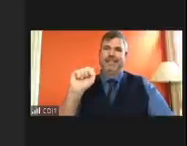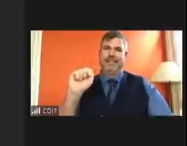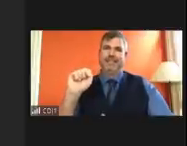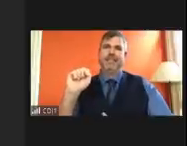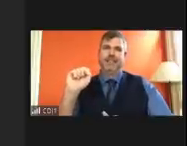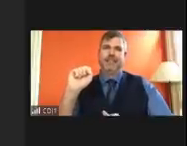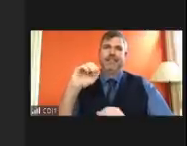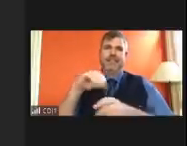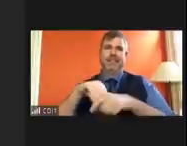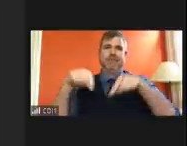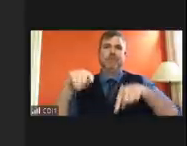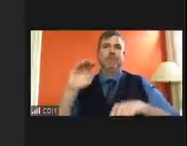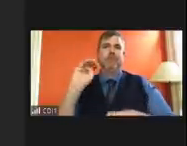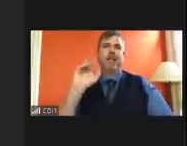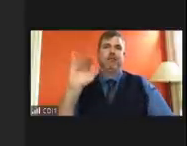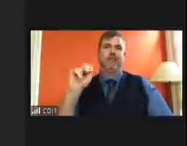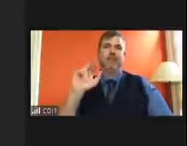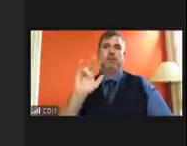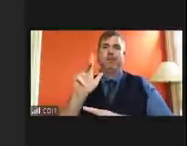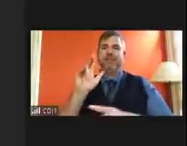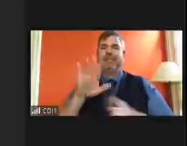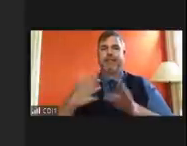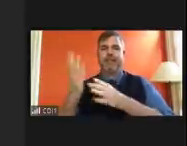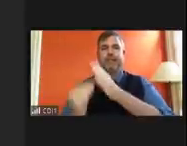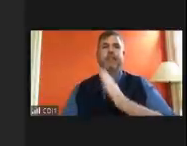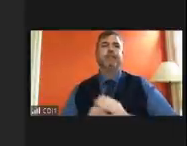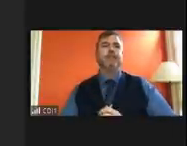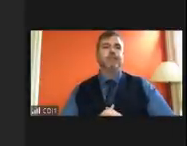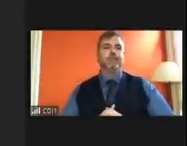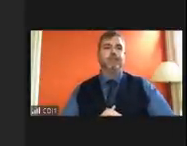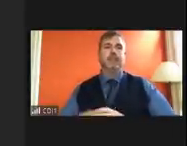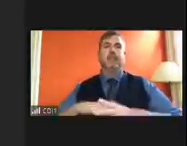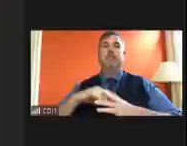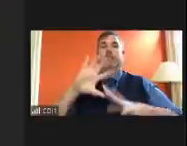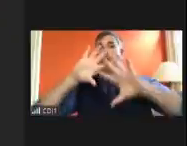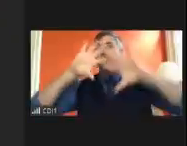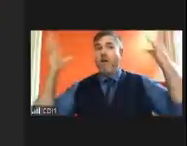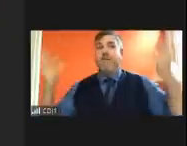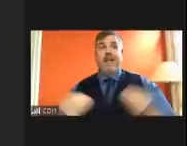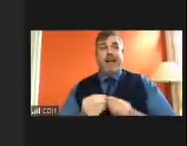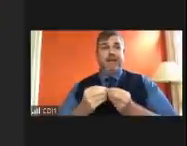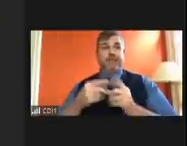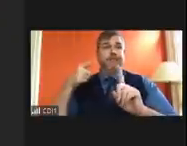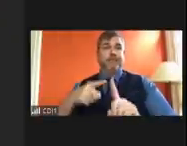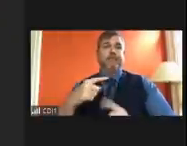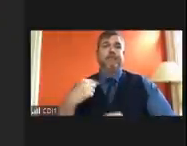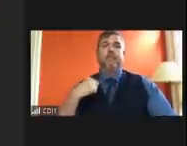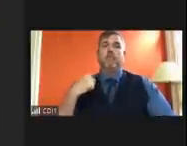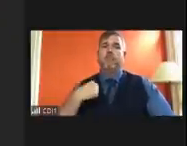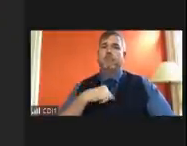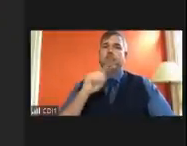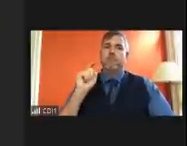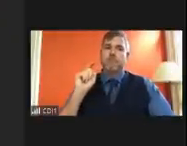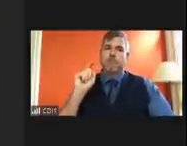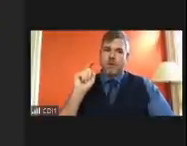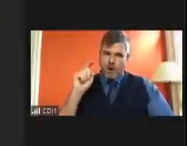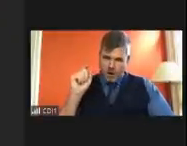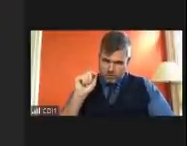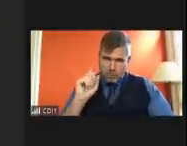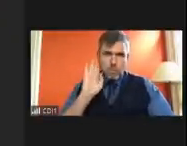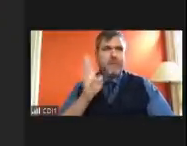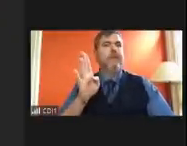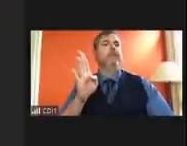So all this to say, we need to continue, we are continuing to be vigilant and proactive